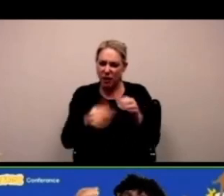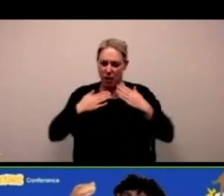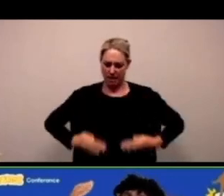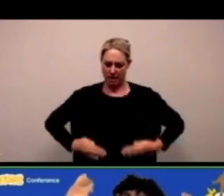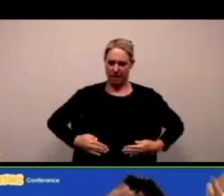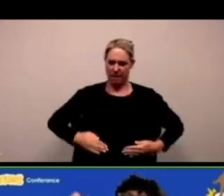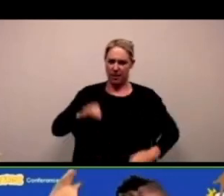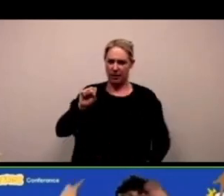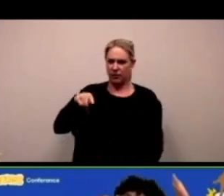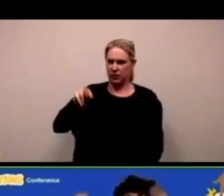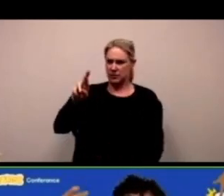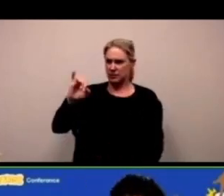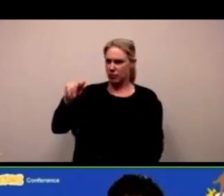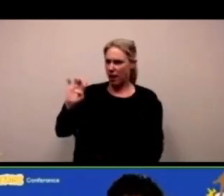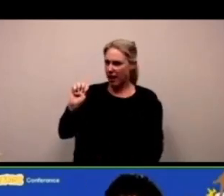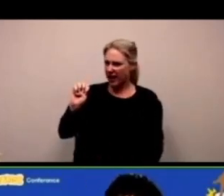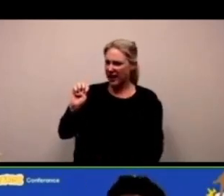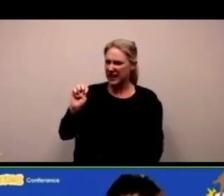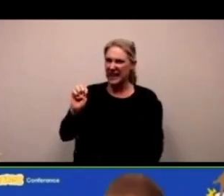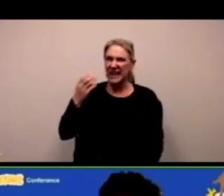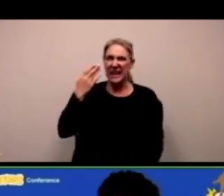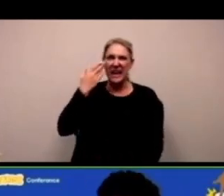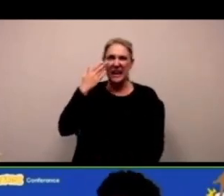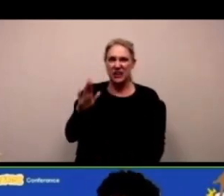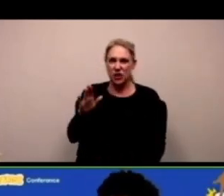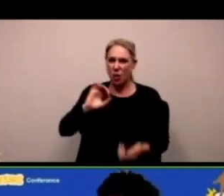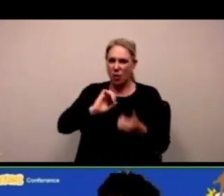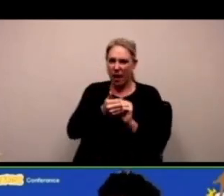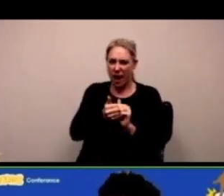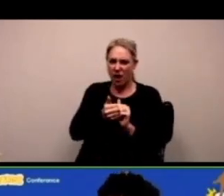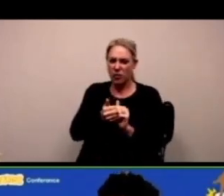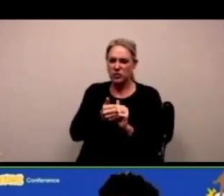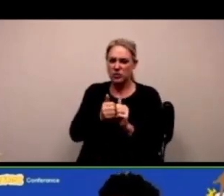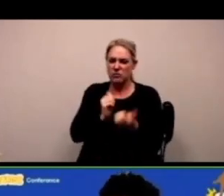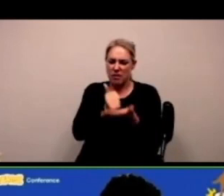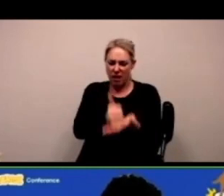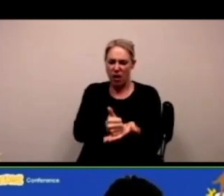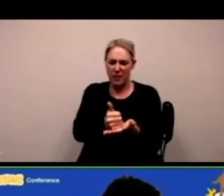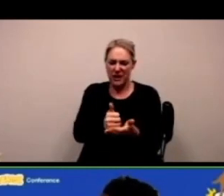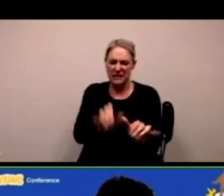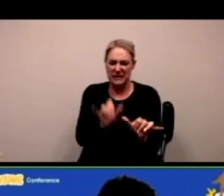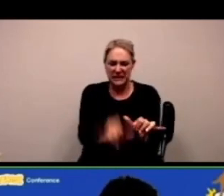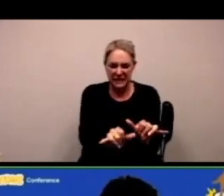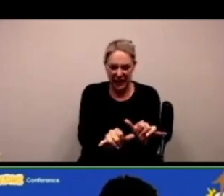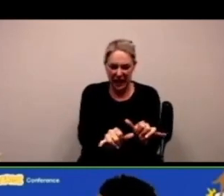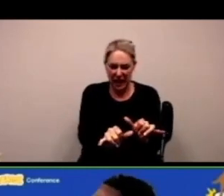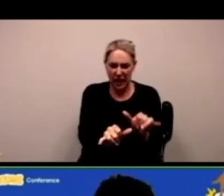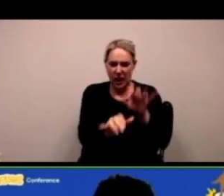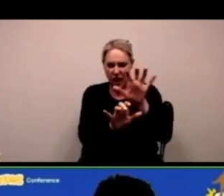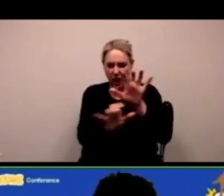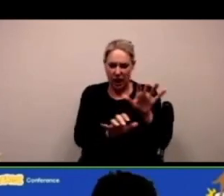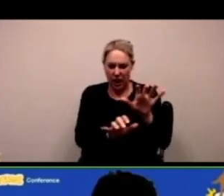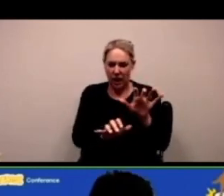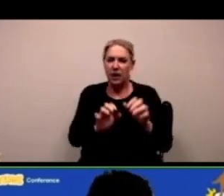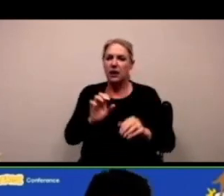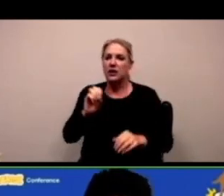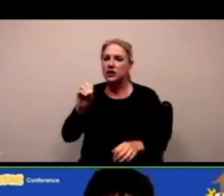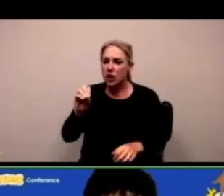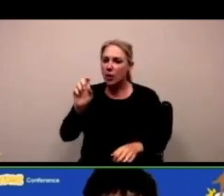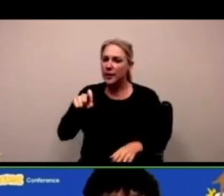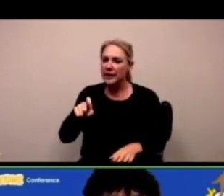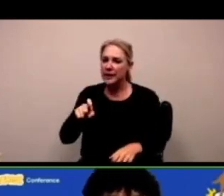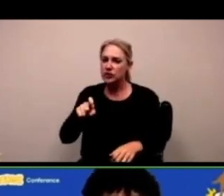remember how to make it follow a particular location. So I just edited it in the actual costume and copy and pasted it into the different